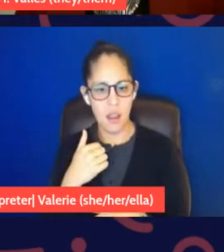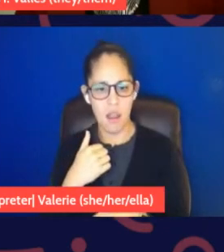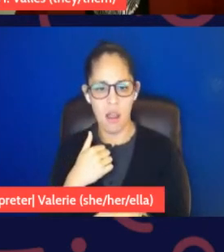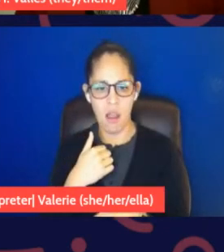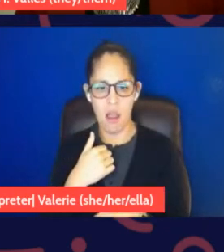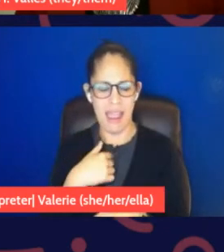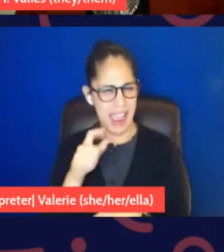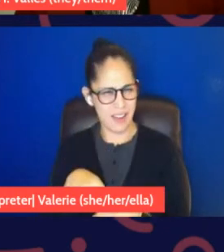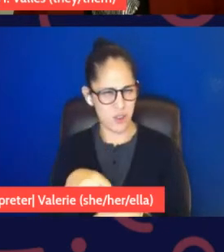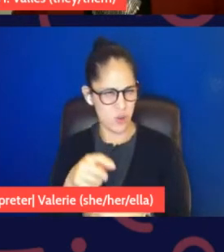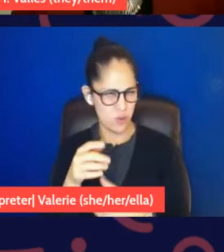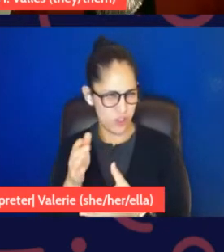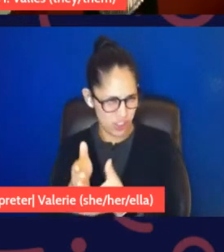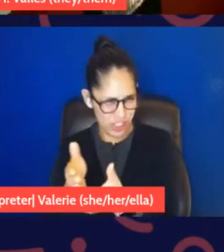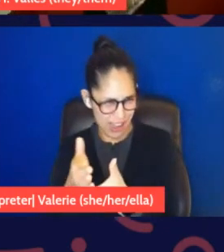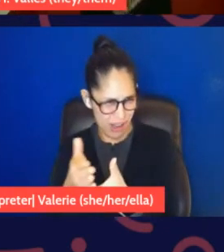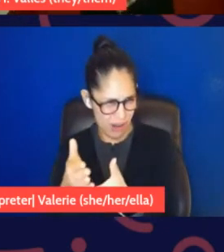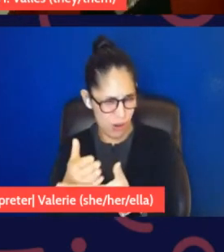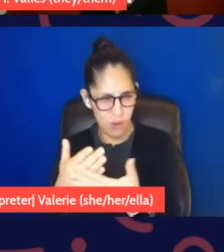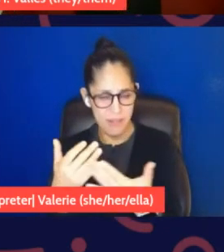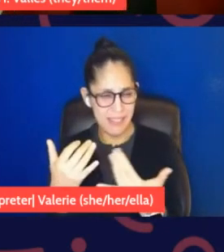I think at this moment